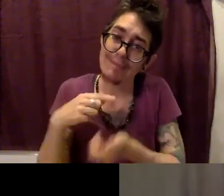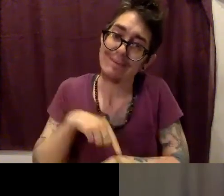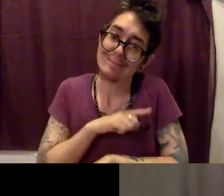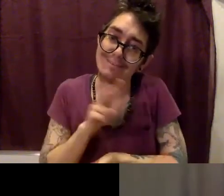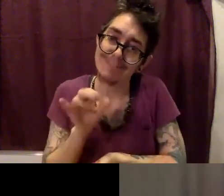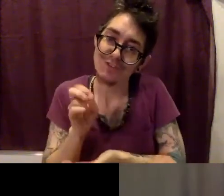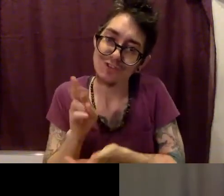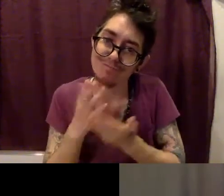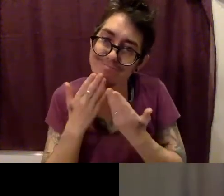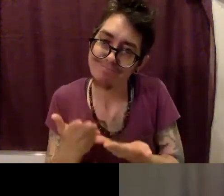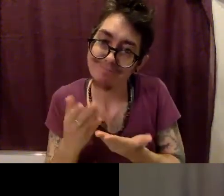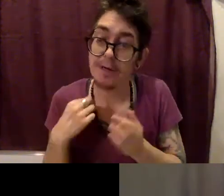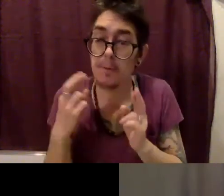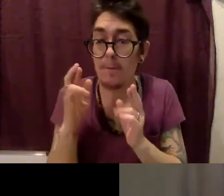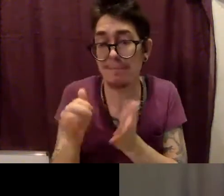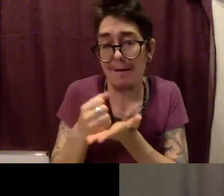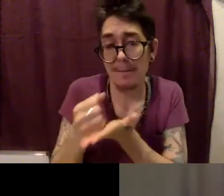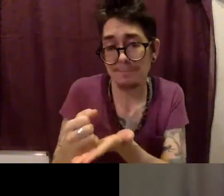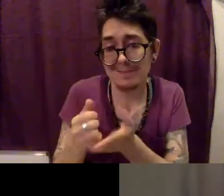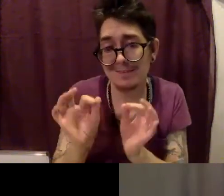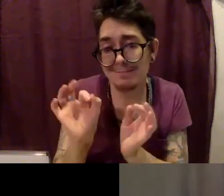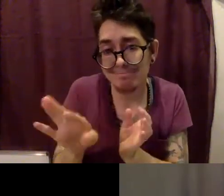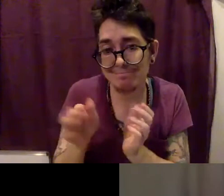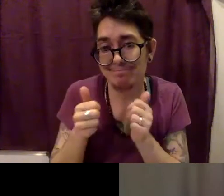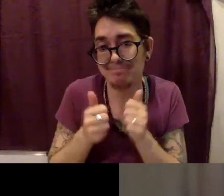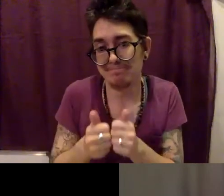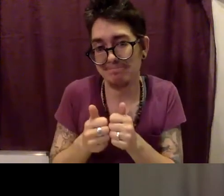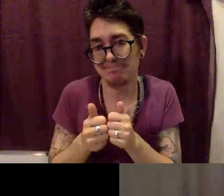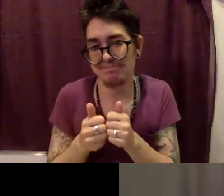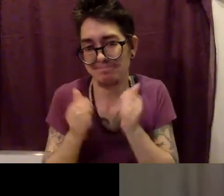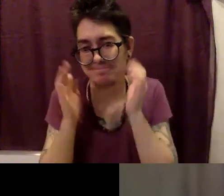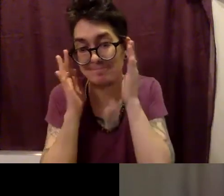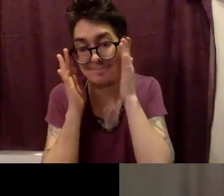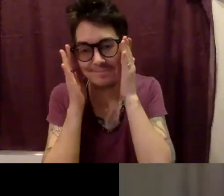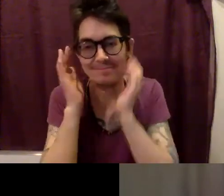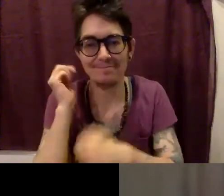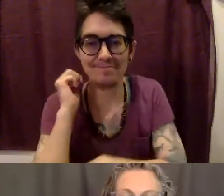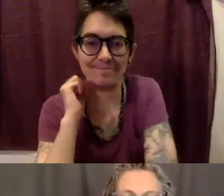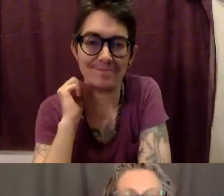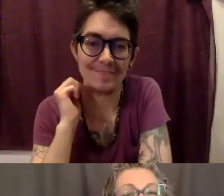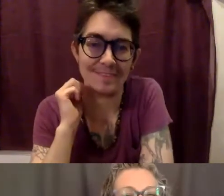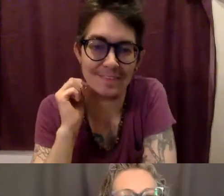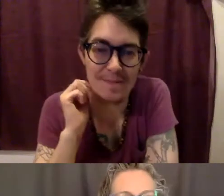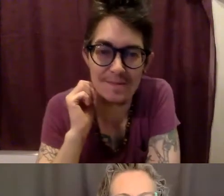for sharing your journey with us here today, Victor. I really appreciate that, and hopefully it's helpful. Okay, thank you.